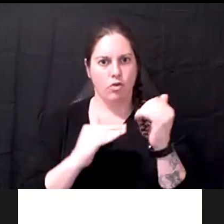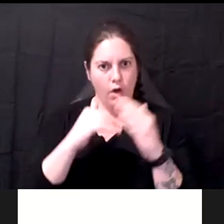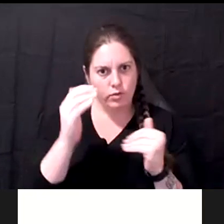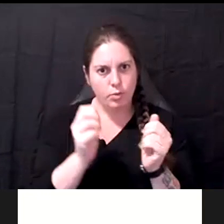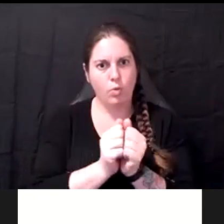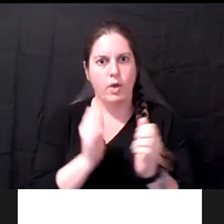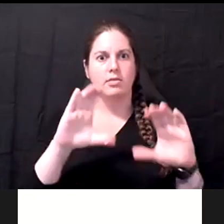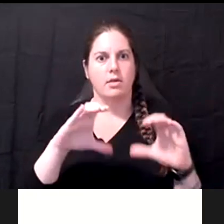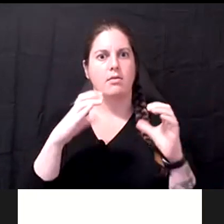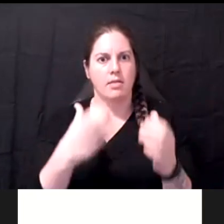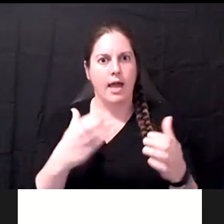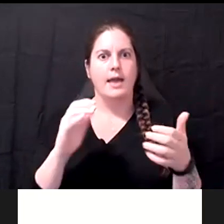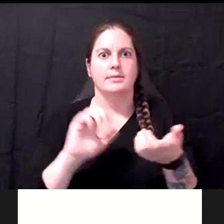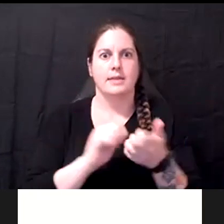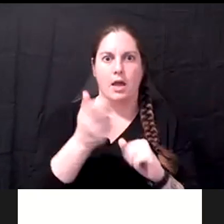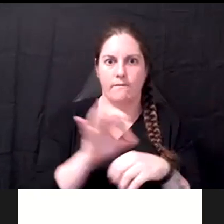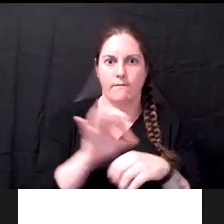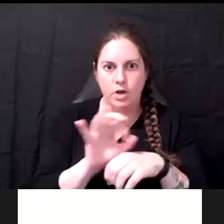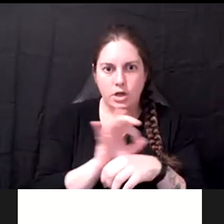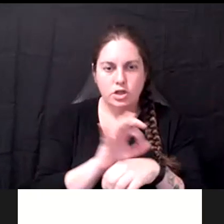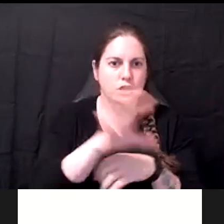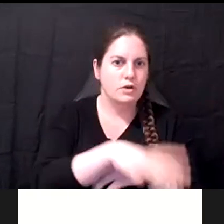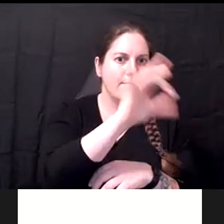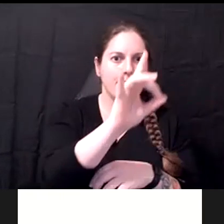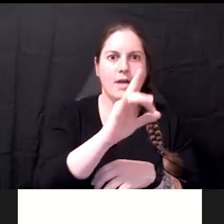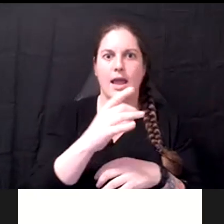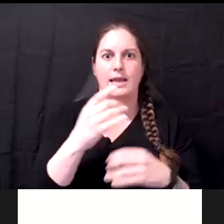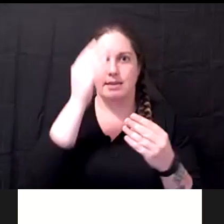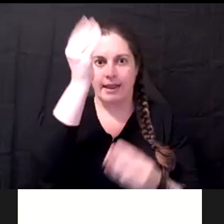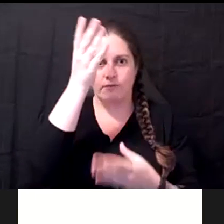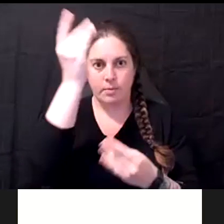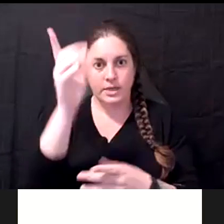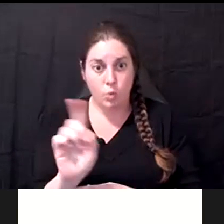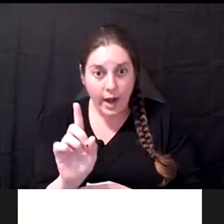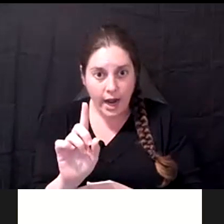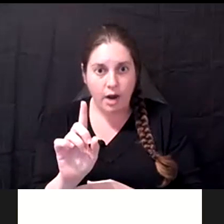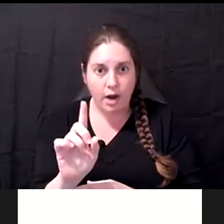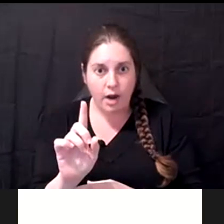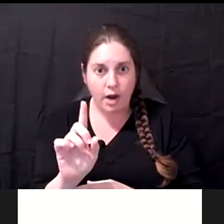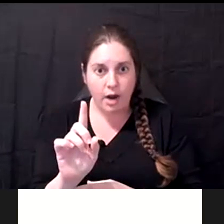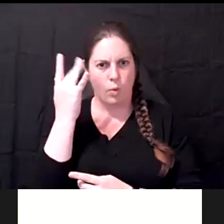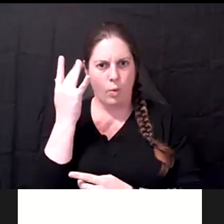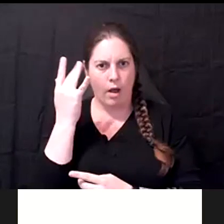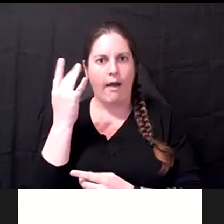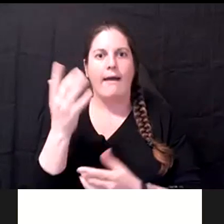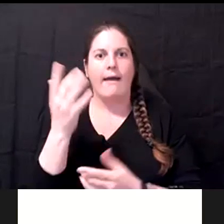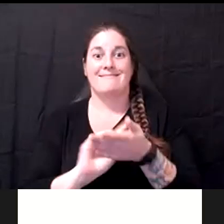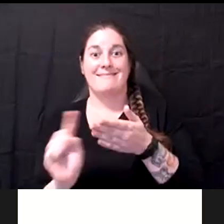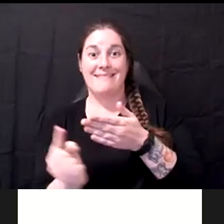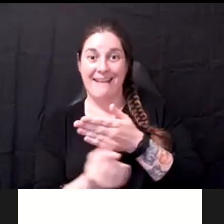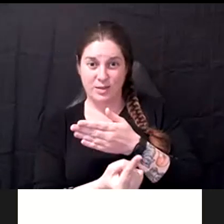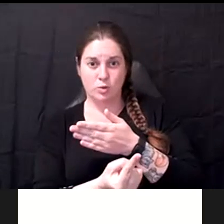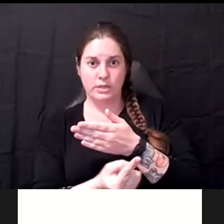going to be functioning, where you find the things that you need, so that next week we can begin working on